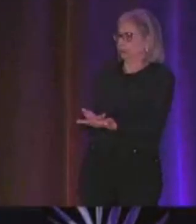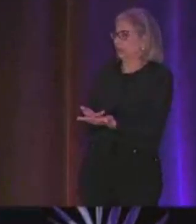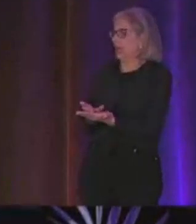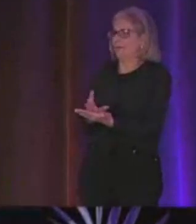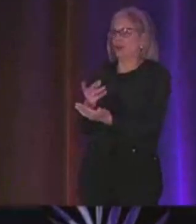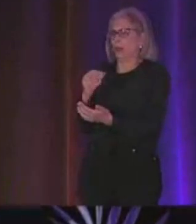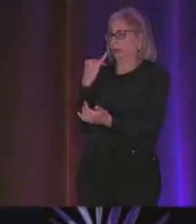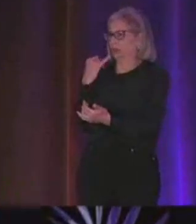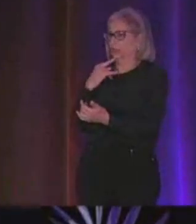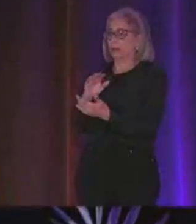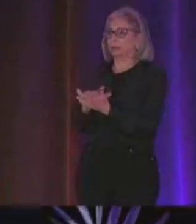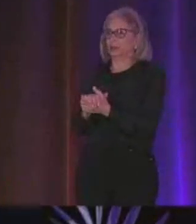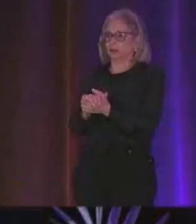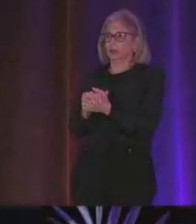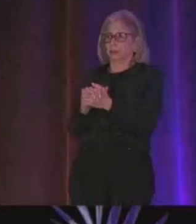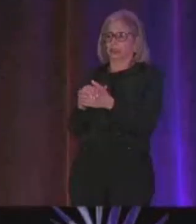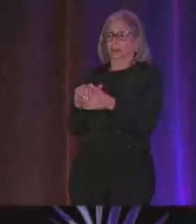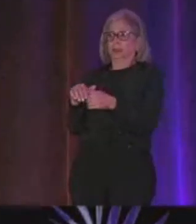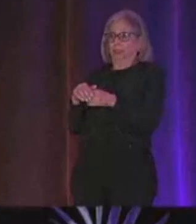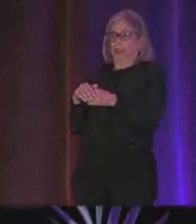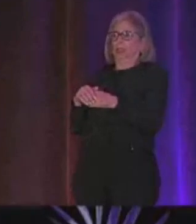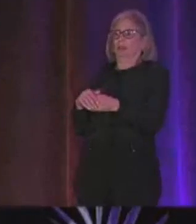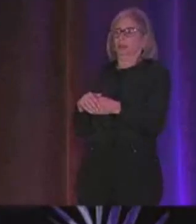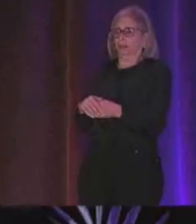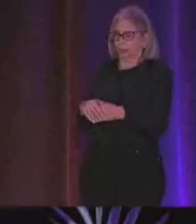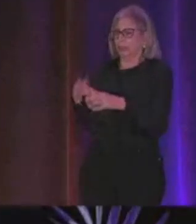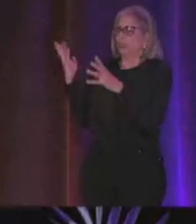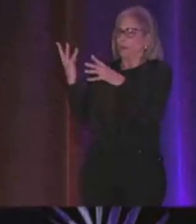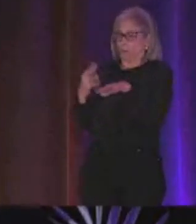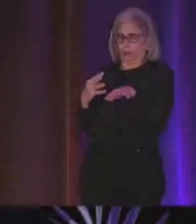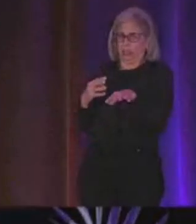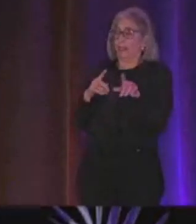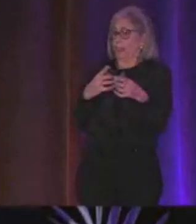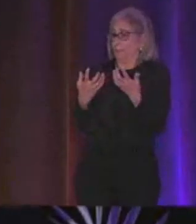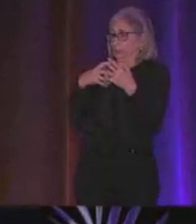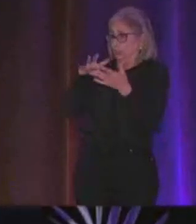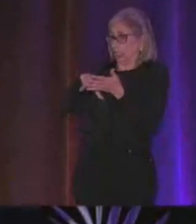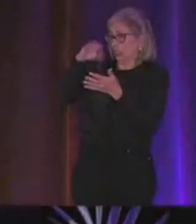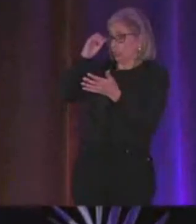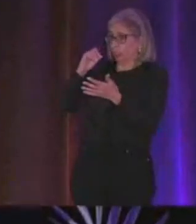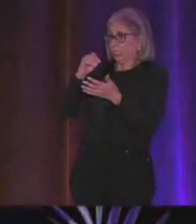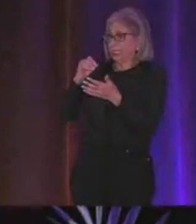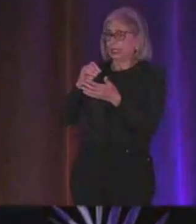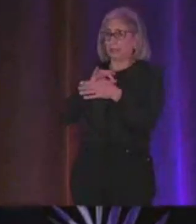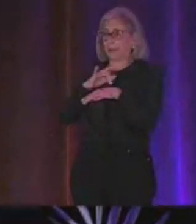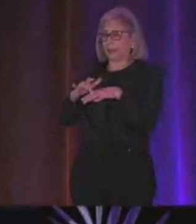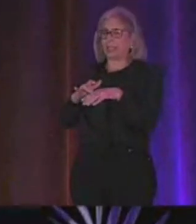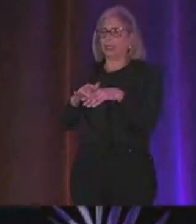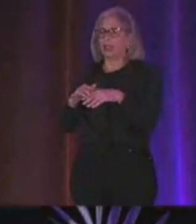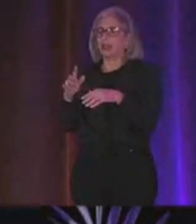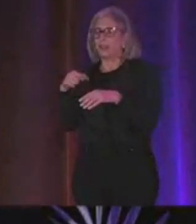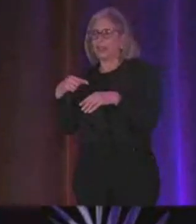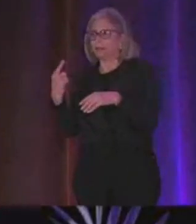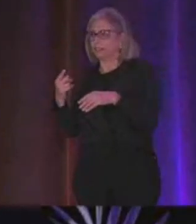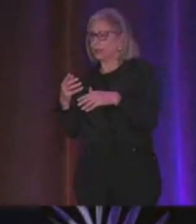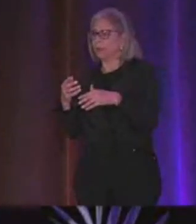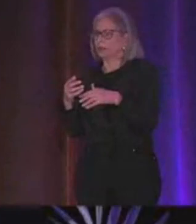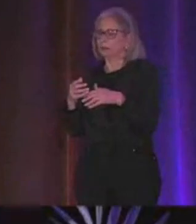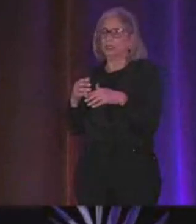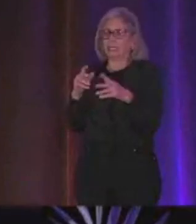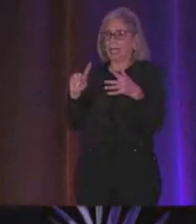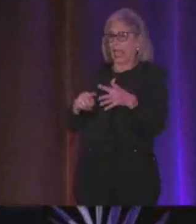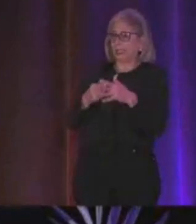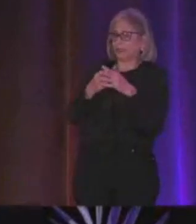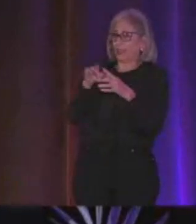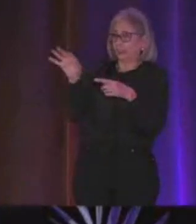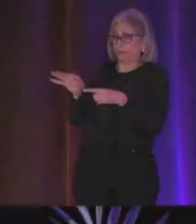applying machine learning algorithms. At the moment, just understand machine learning nothing but as a black box, which has weights, sum and bias, and activation